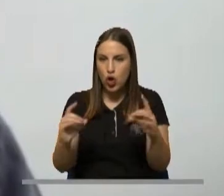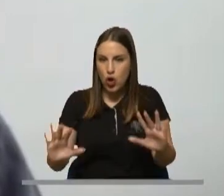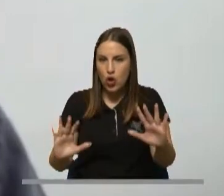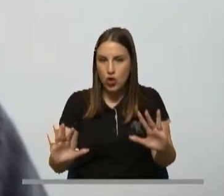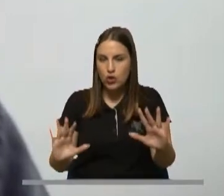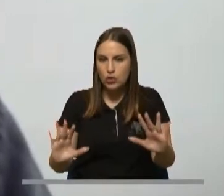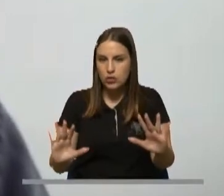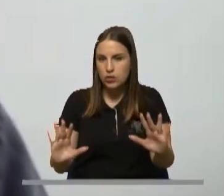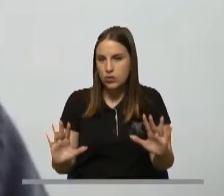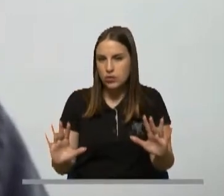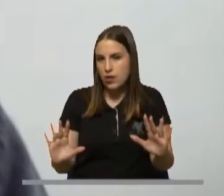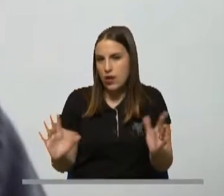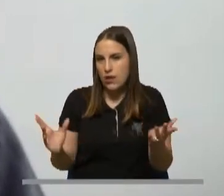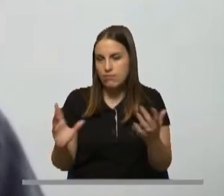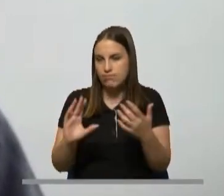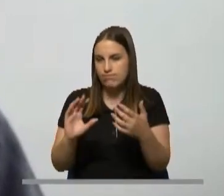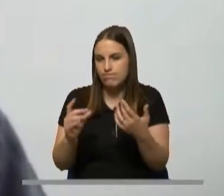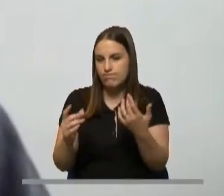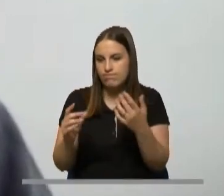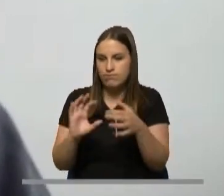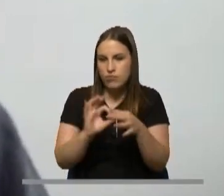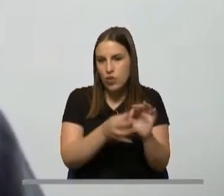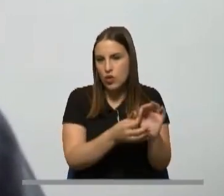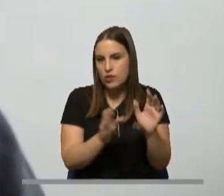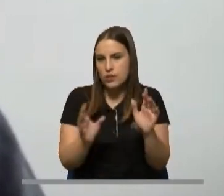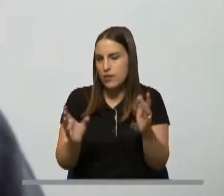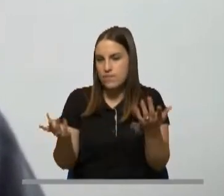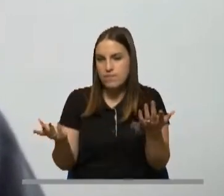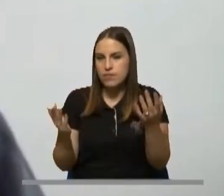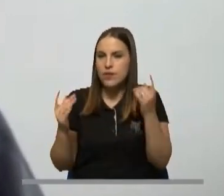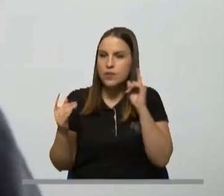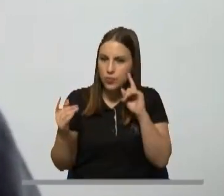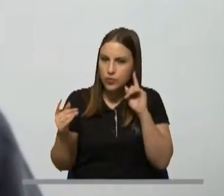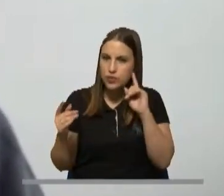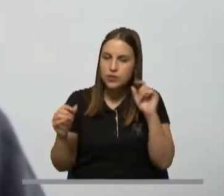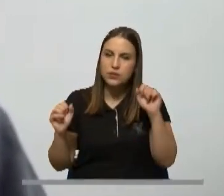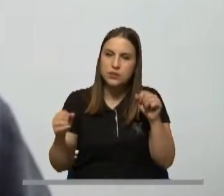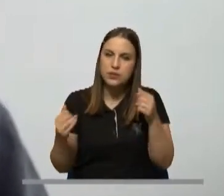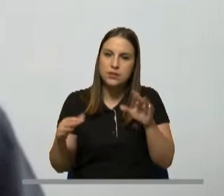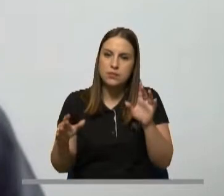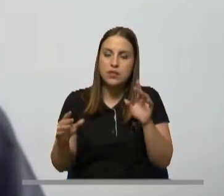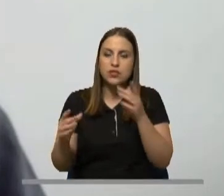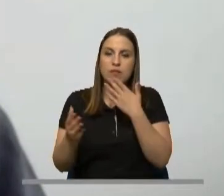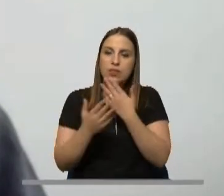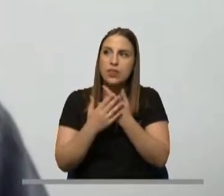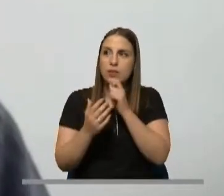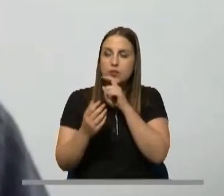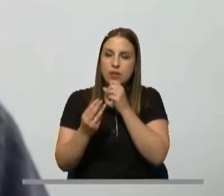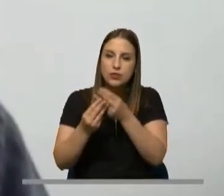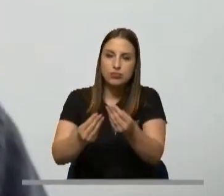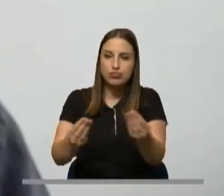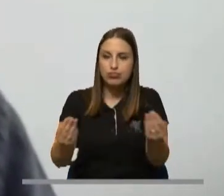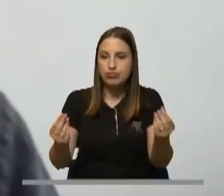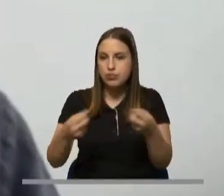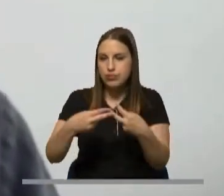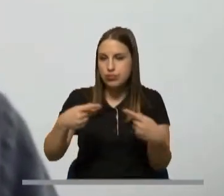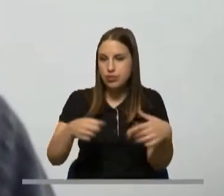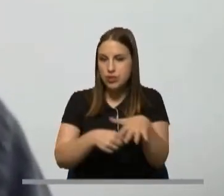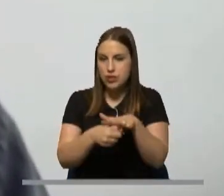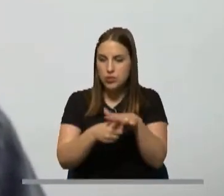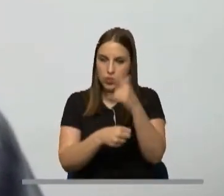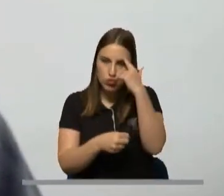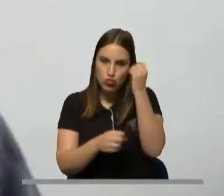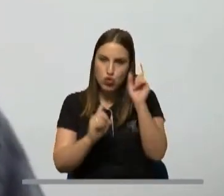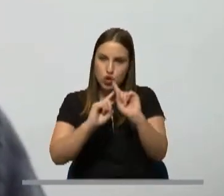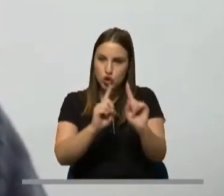the logical coherence of the system is more important than the plural possibilities of interpretation of the situation.